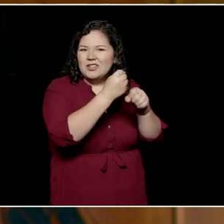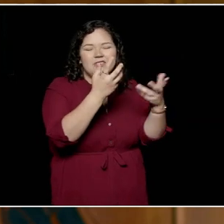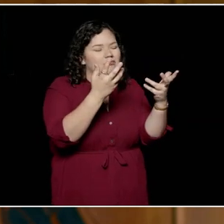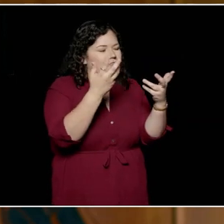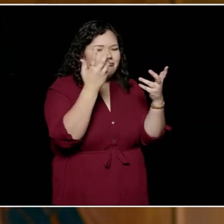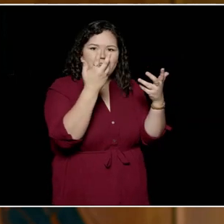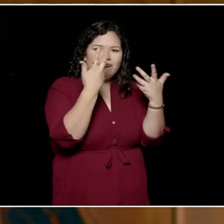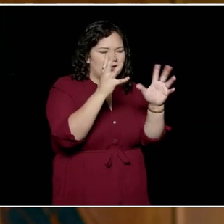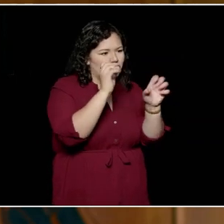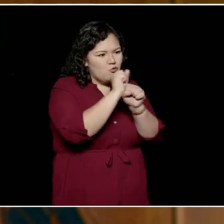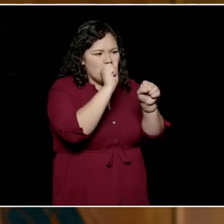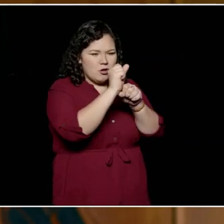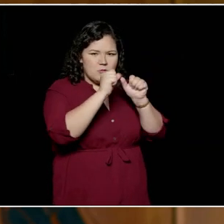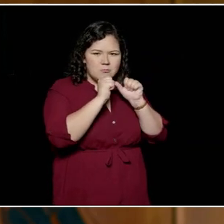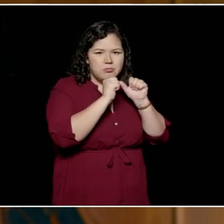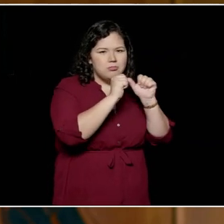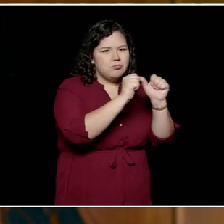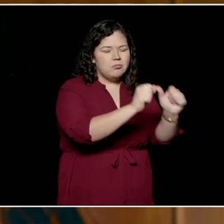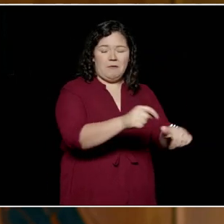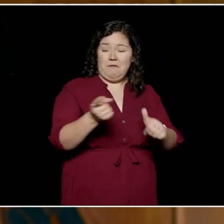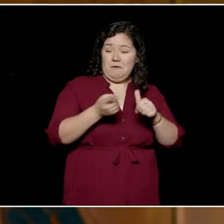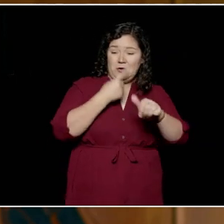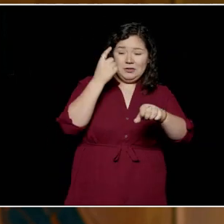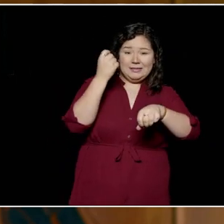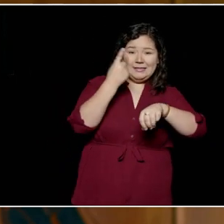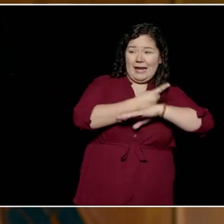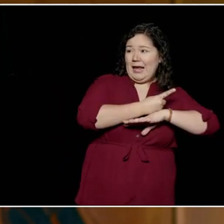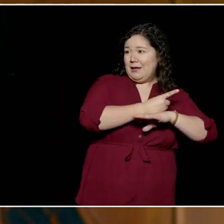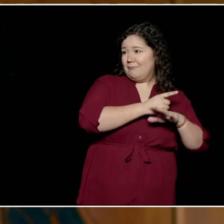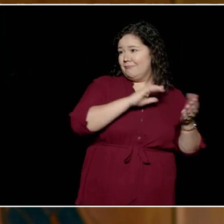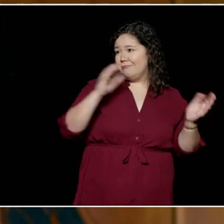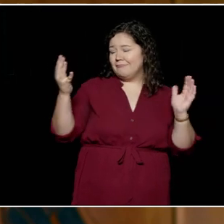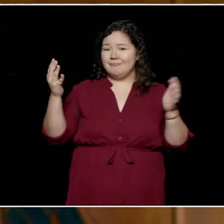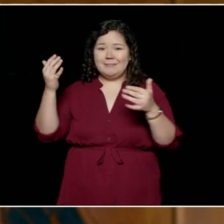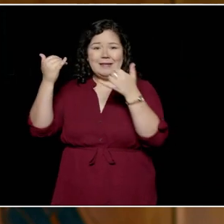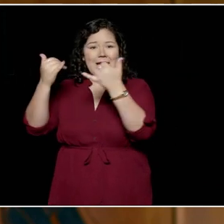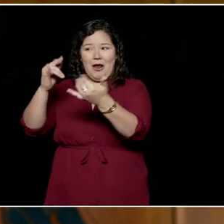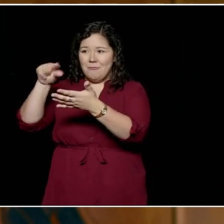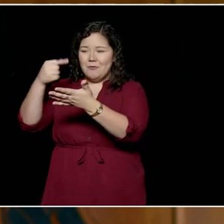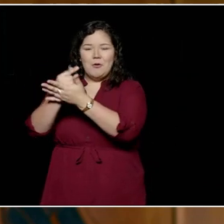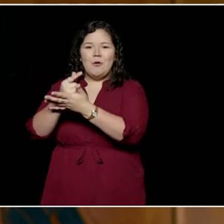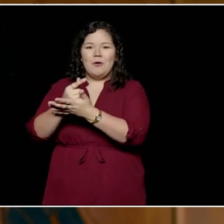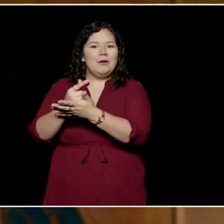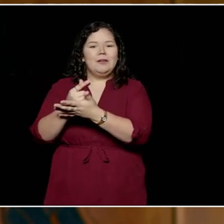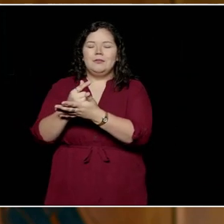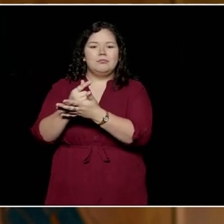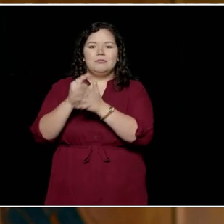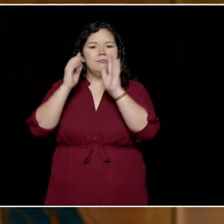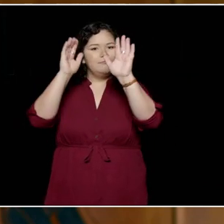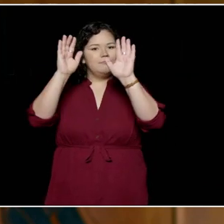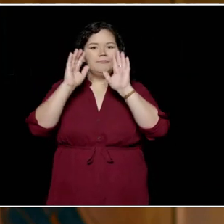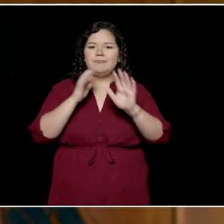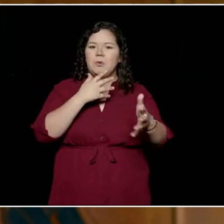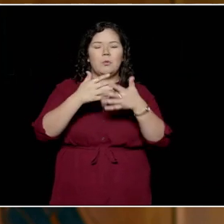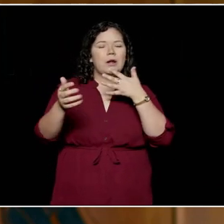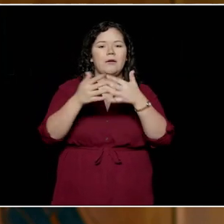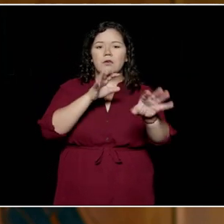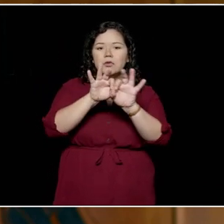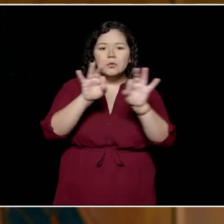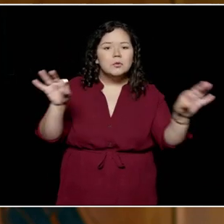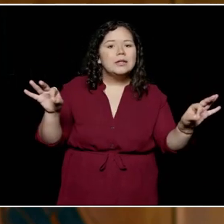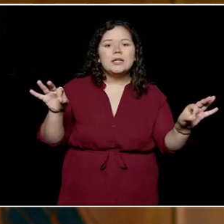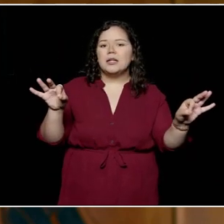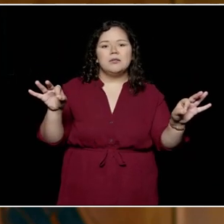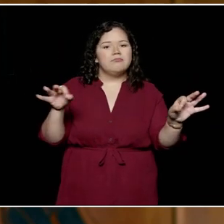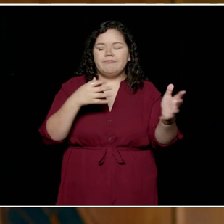from the very first day as an undergraduate to whatever level you're graduating